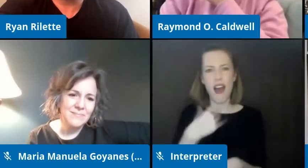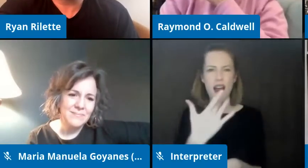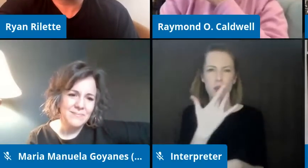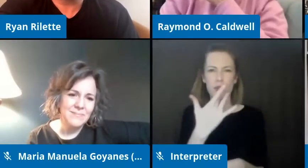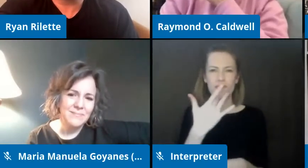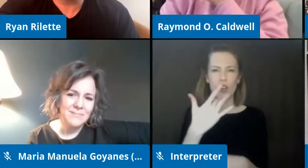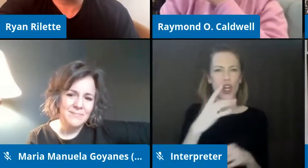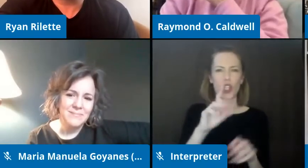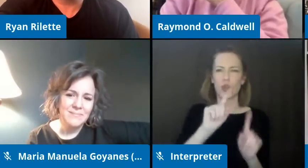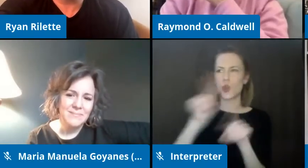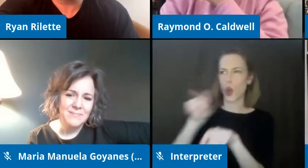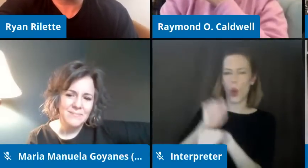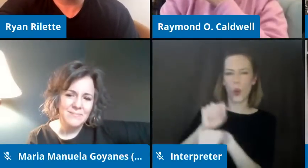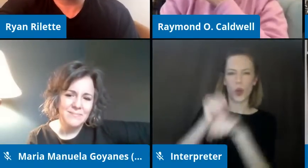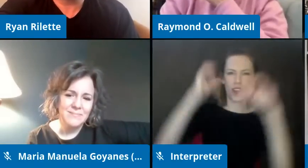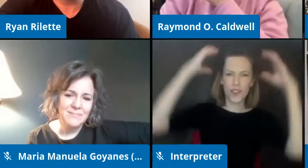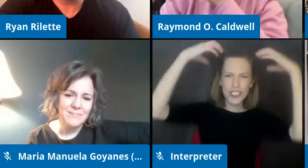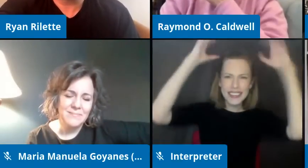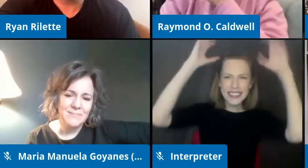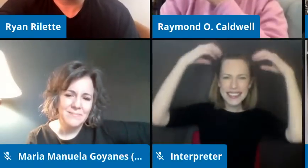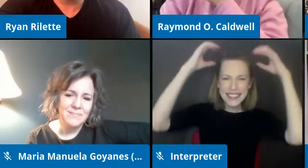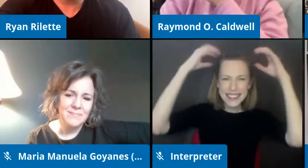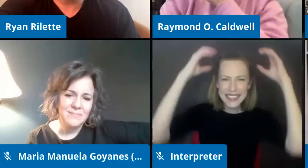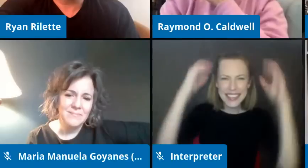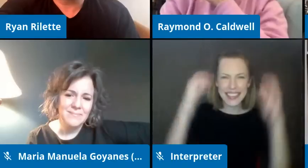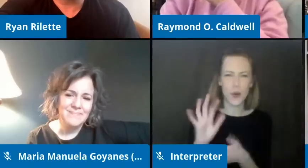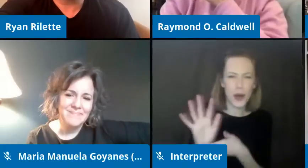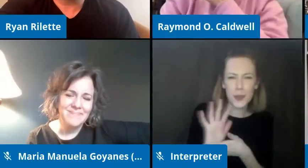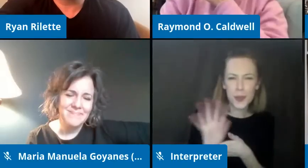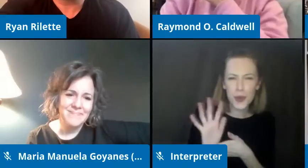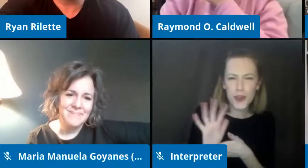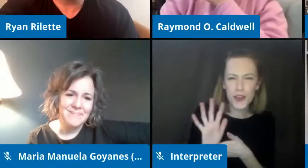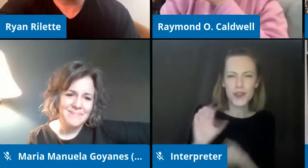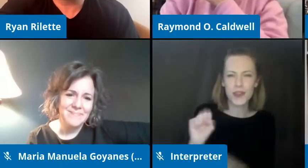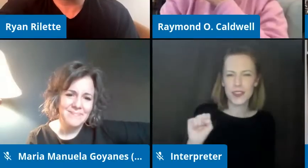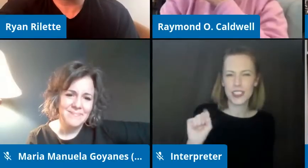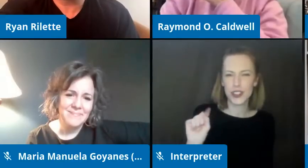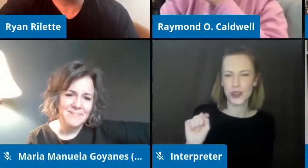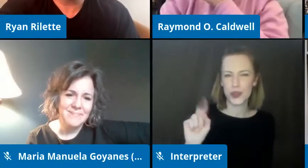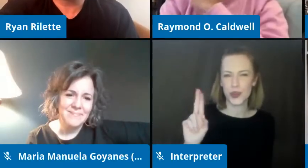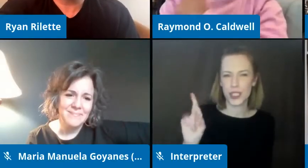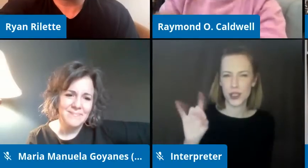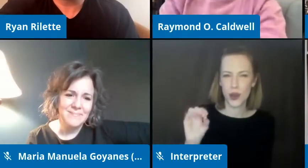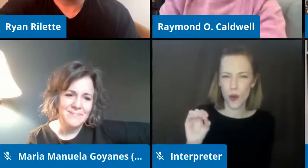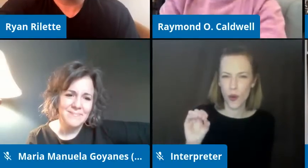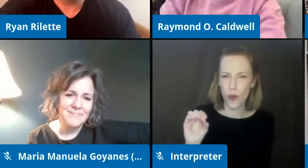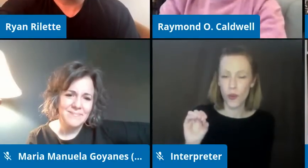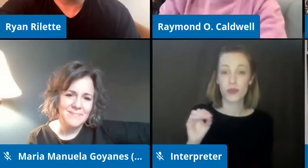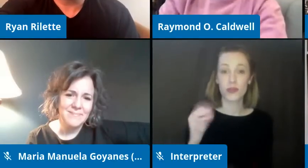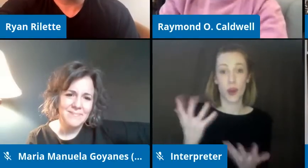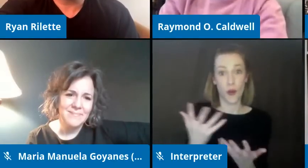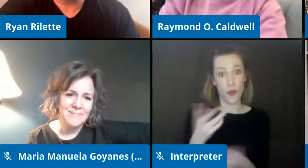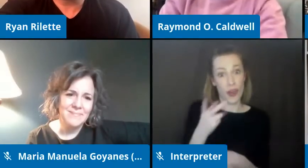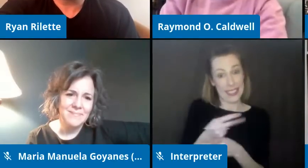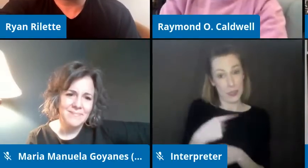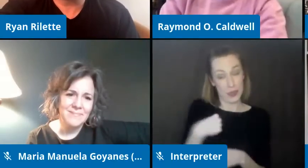or a movie studio? Sure. So the thing that is sort of keeping me awake in the long-term